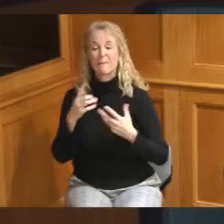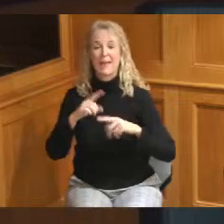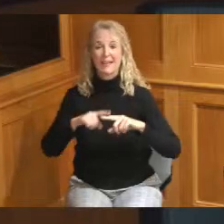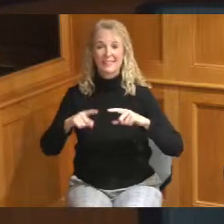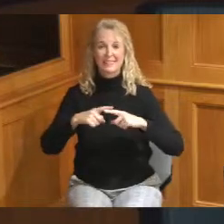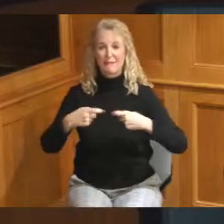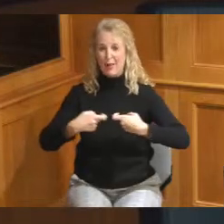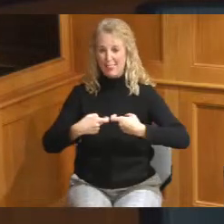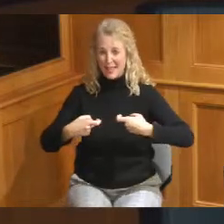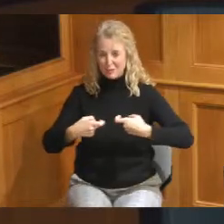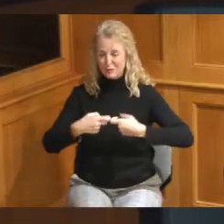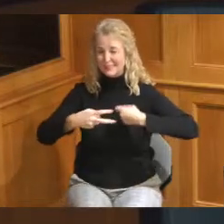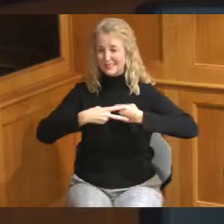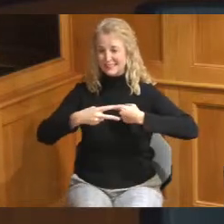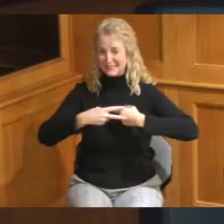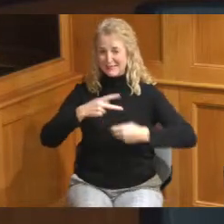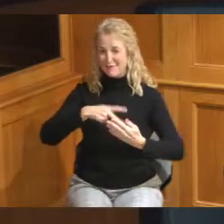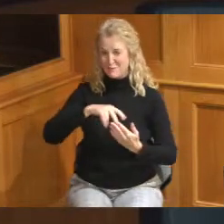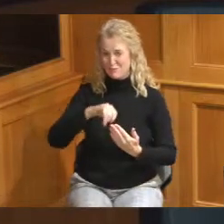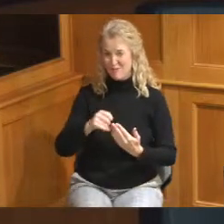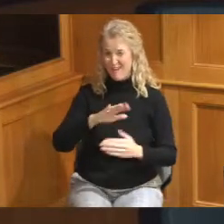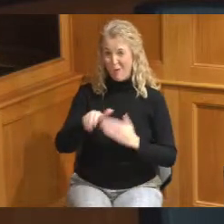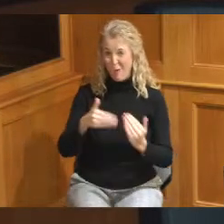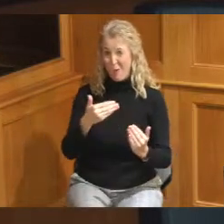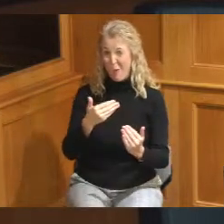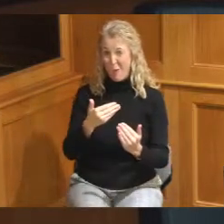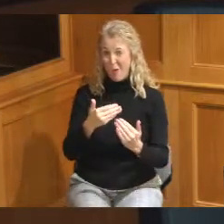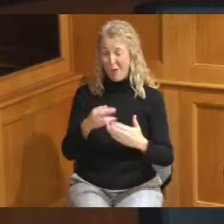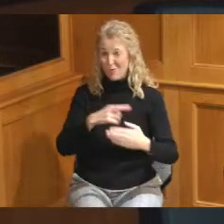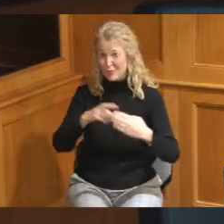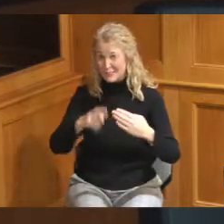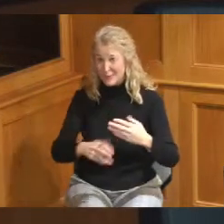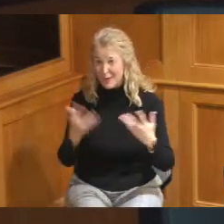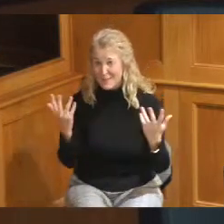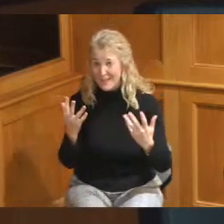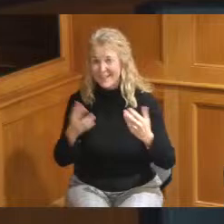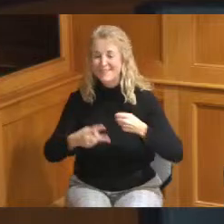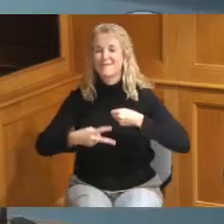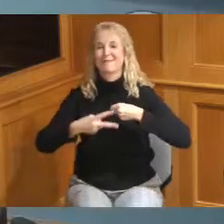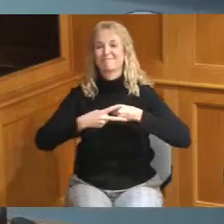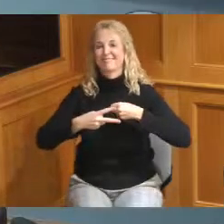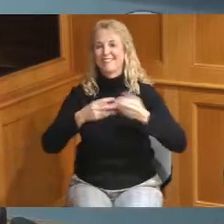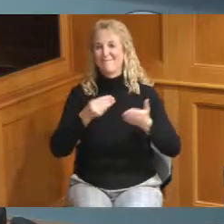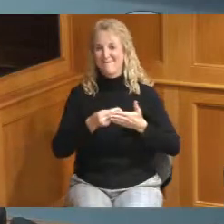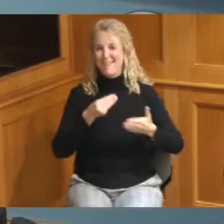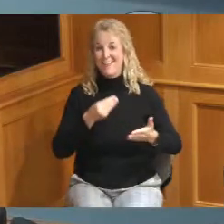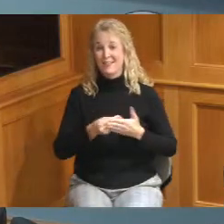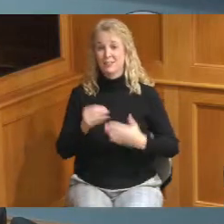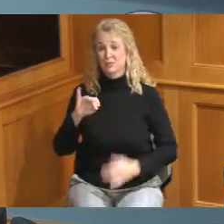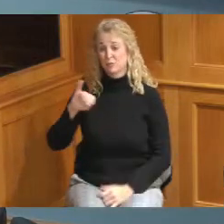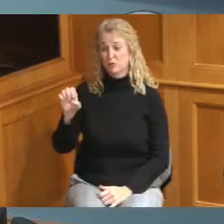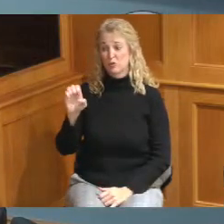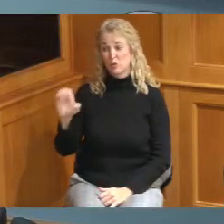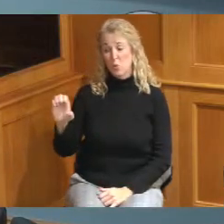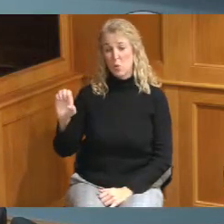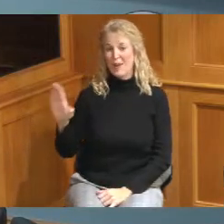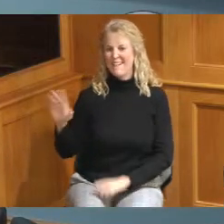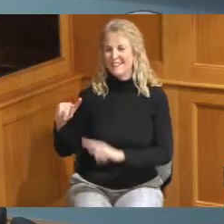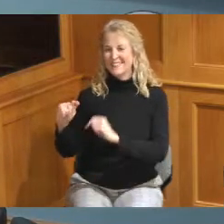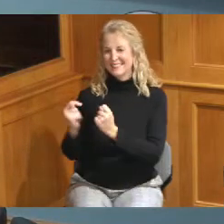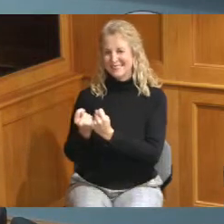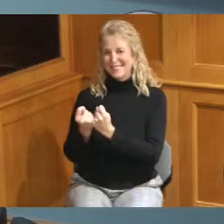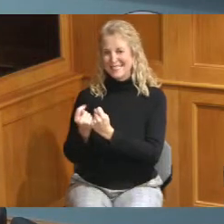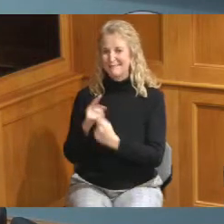conservation efforts, all of which resulted in significant cost savings for the county. And whereas Joe and his team have